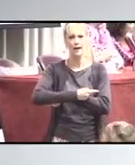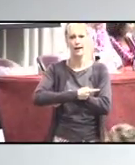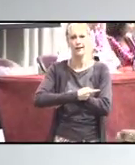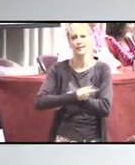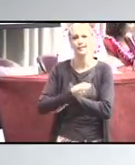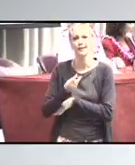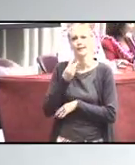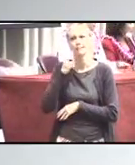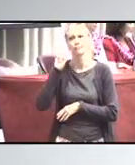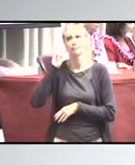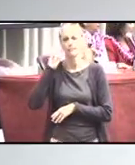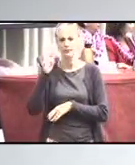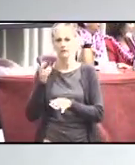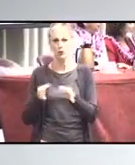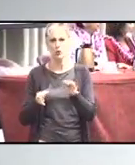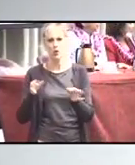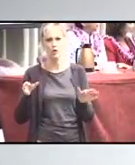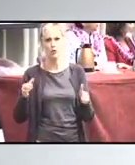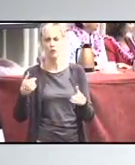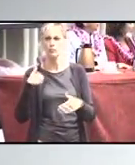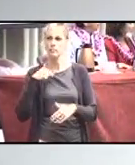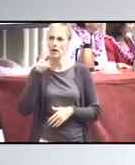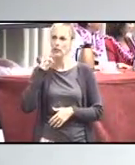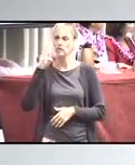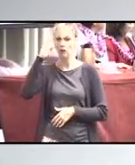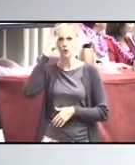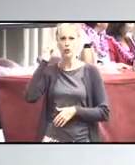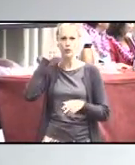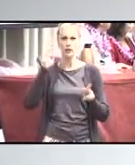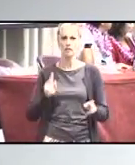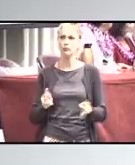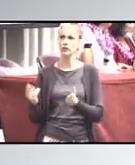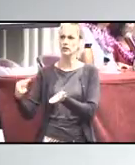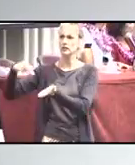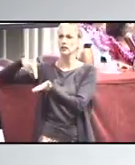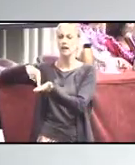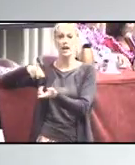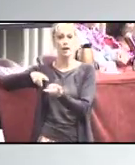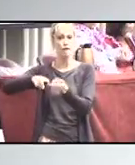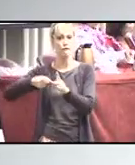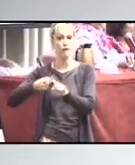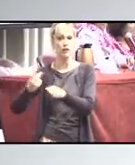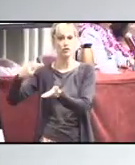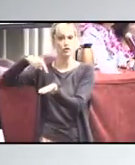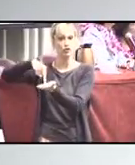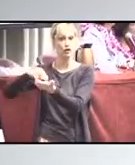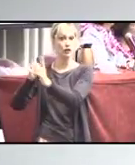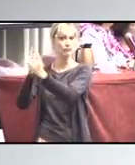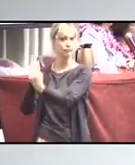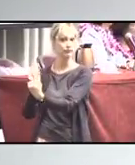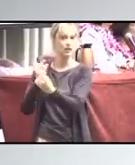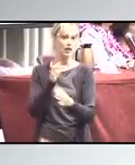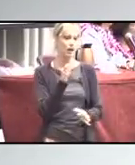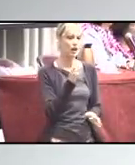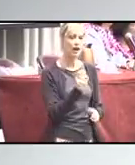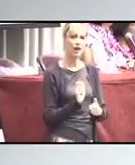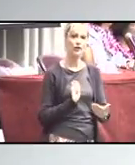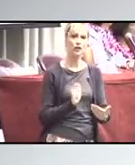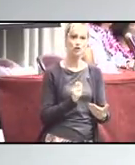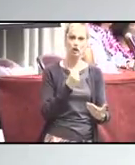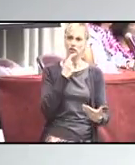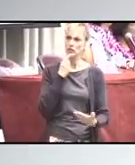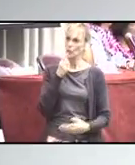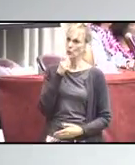I saw a Korean person stand up, and his friend stood up next to him and said, and the judge said, who are you? Well, I'm